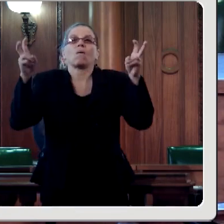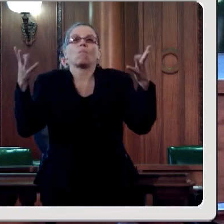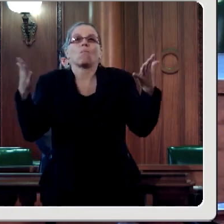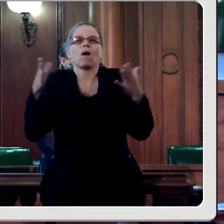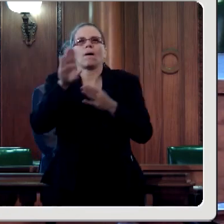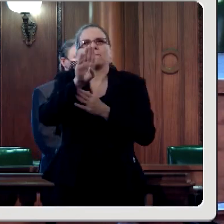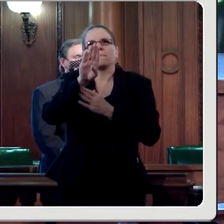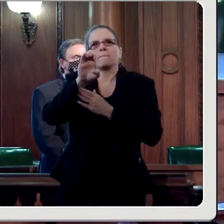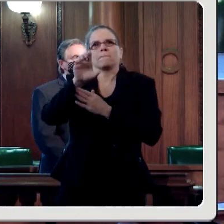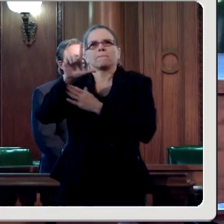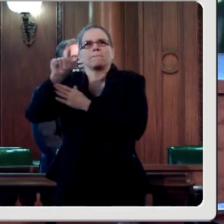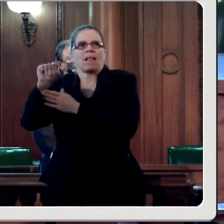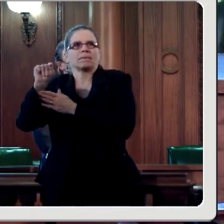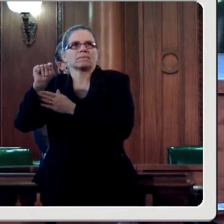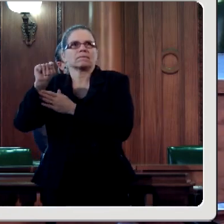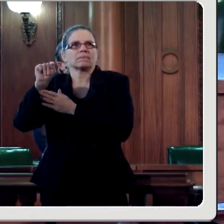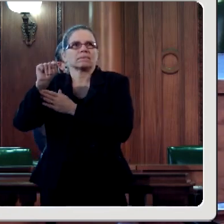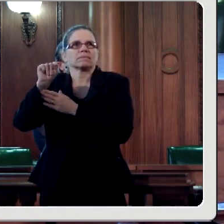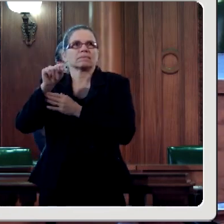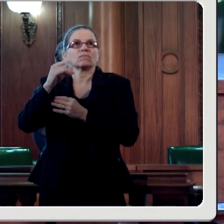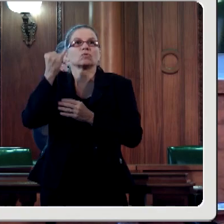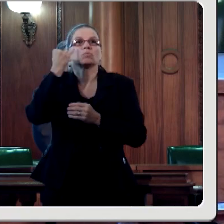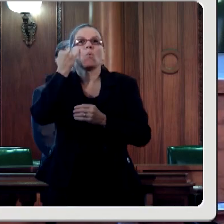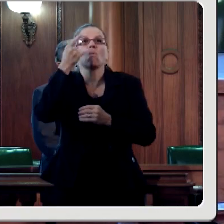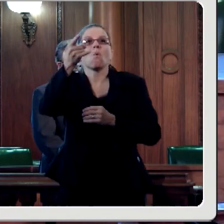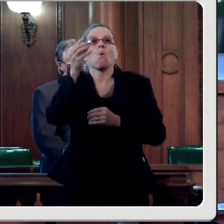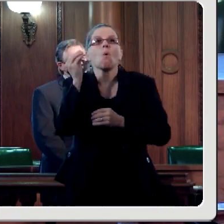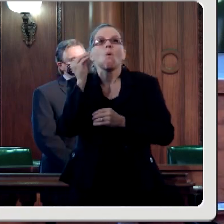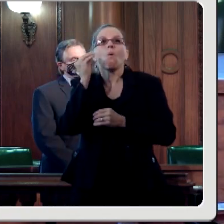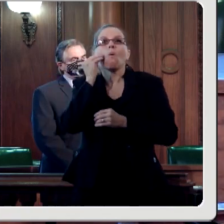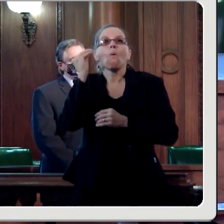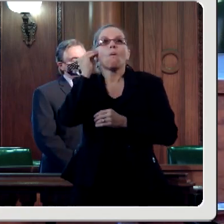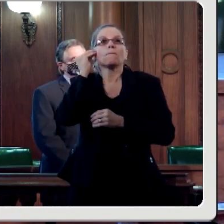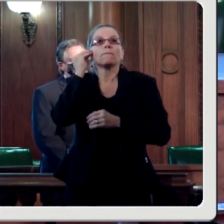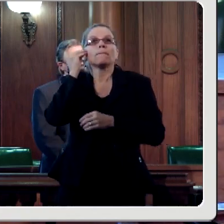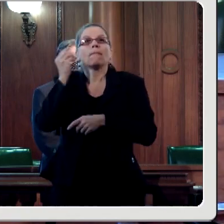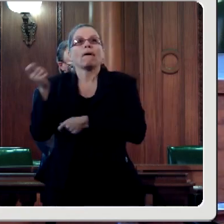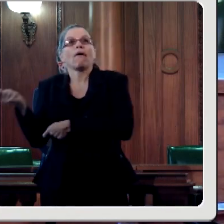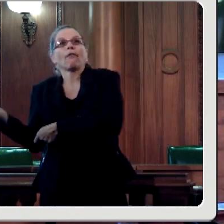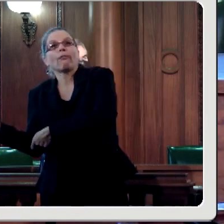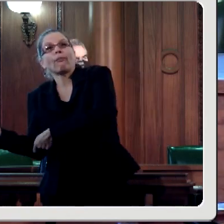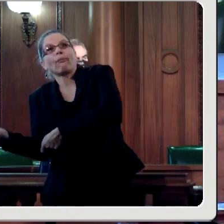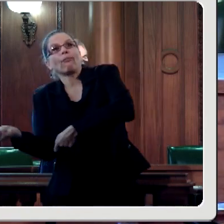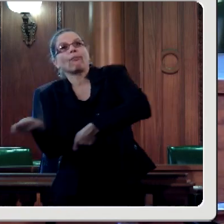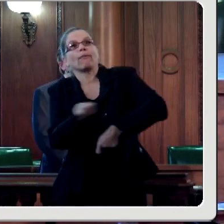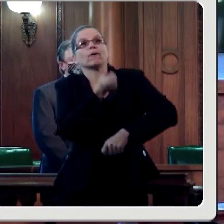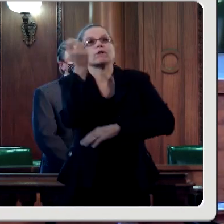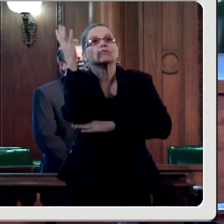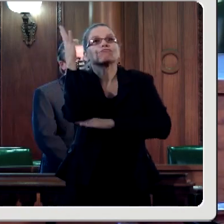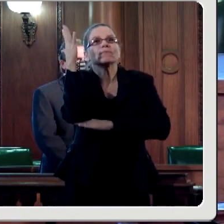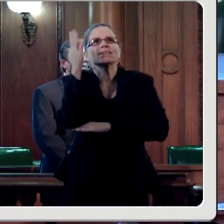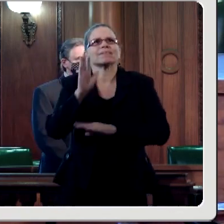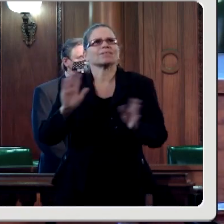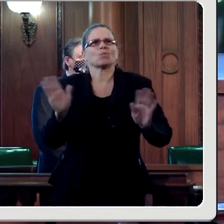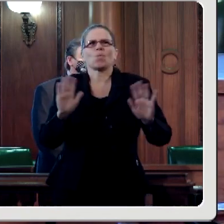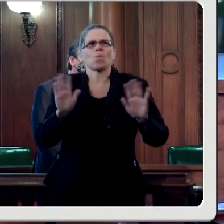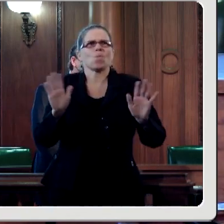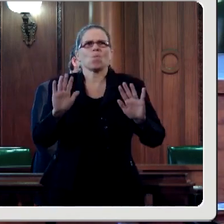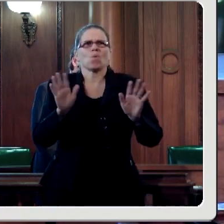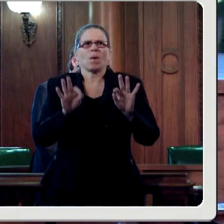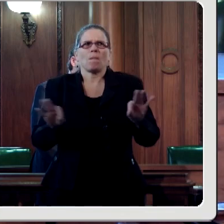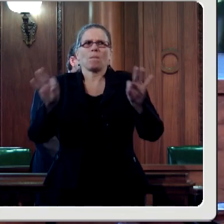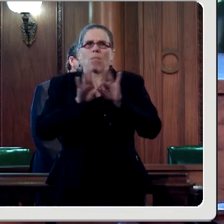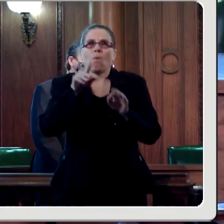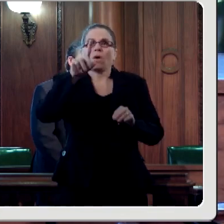tree belt will not be picked up, so make sure you look at the DPW and City of Springfield website. One other point I wanted to make